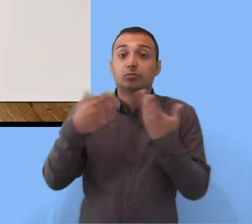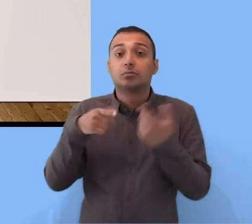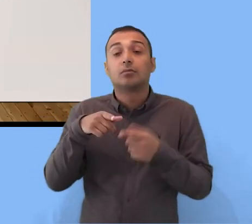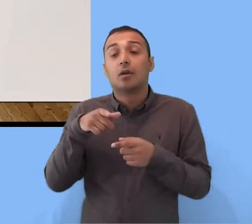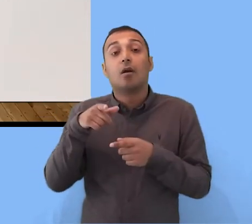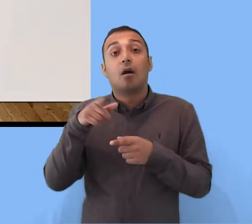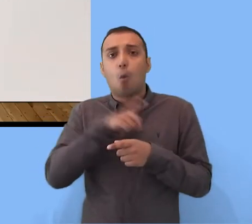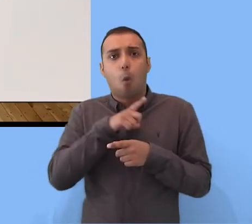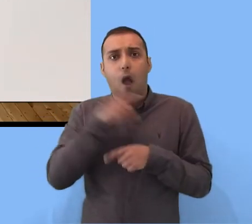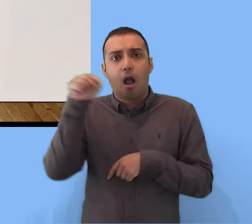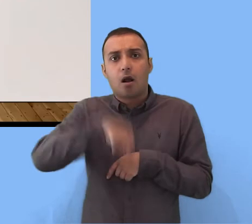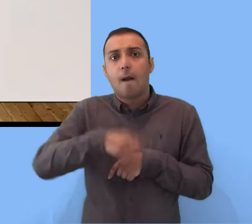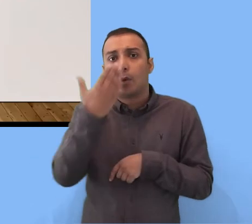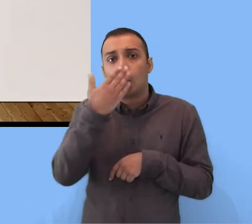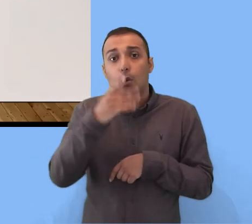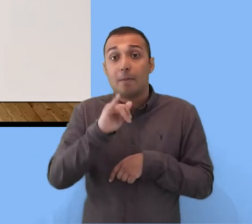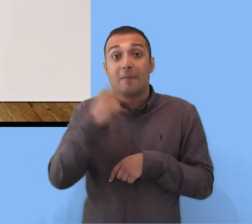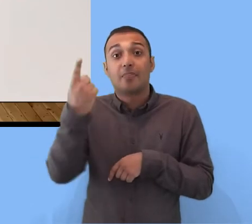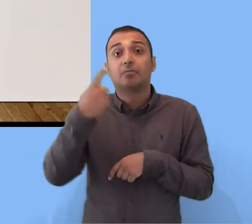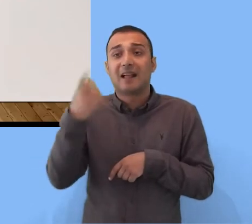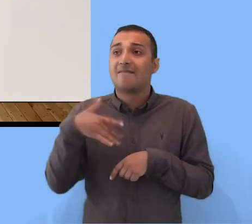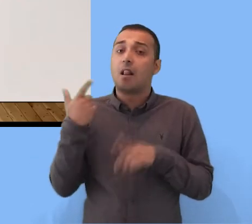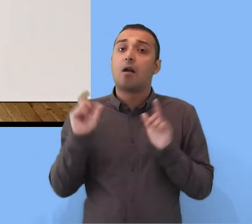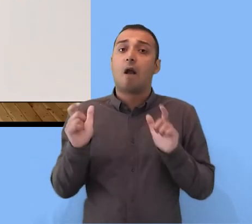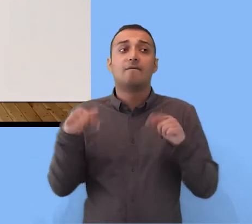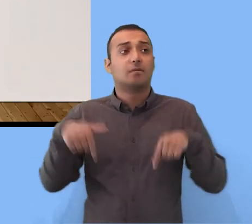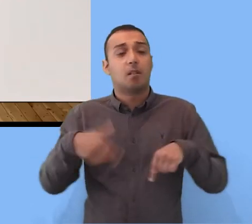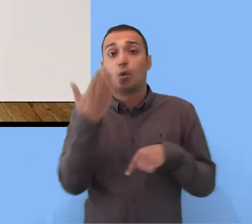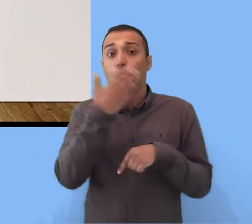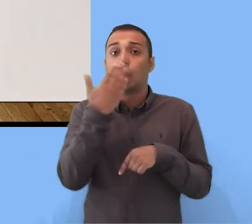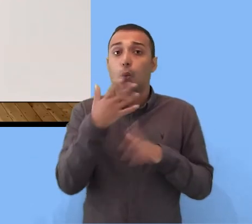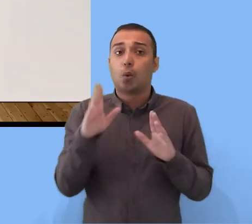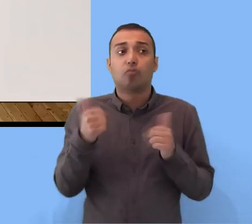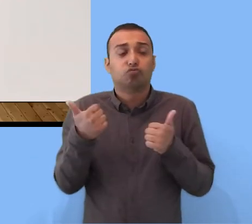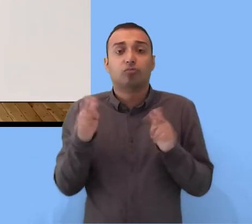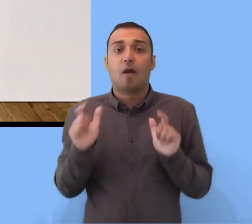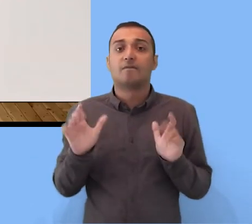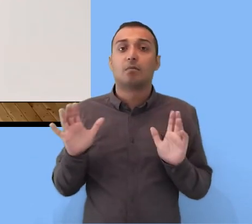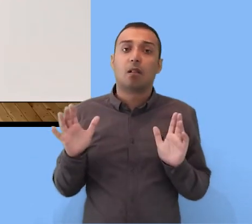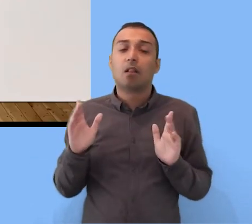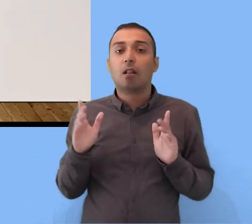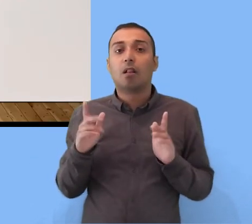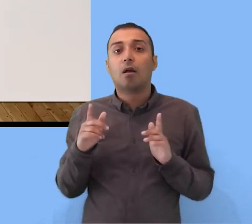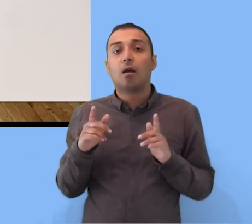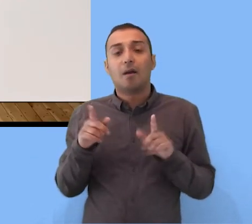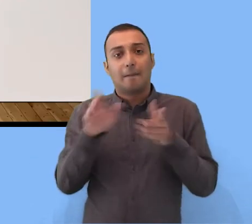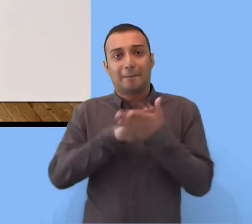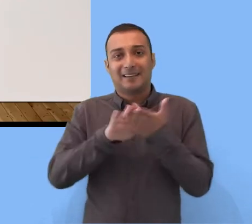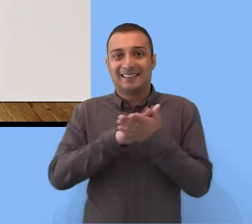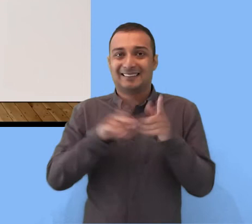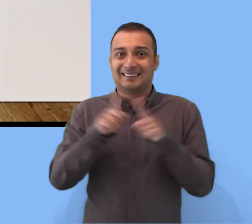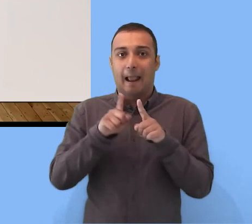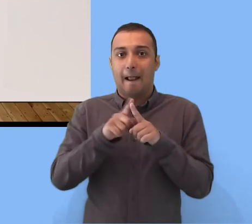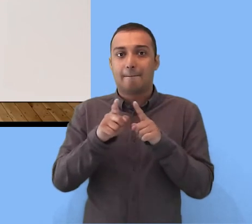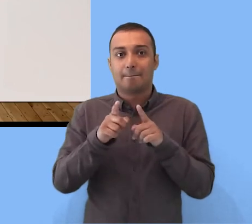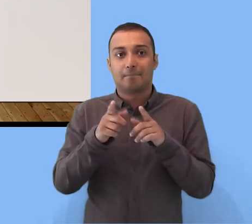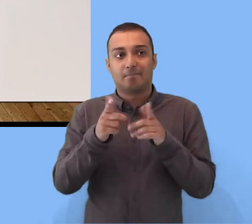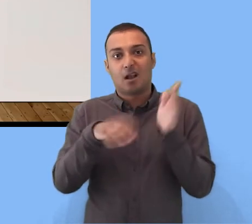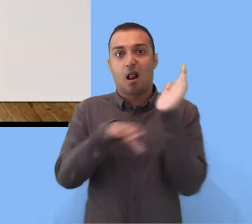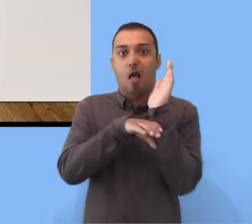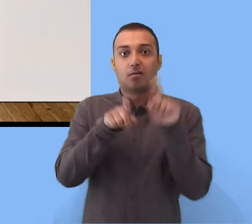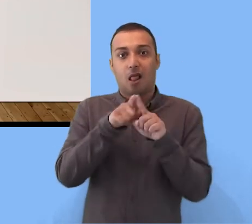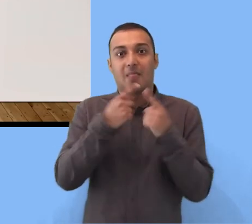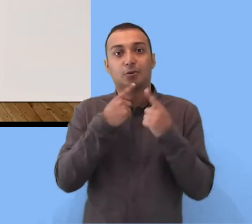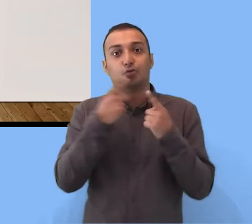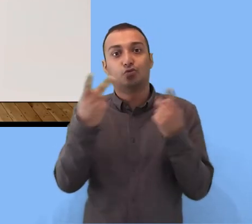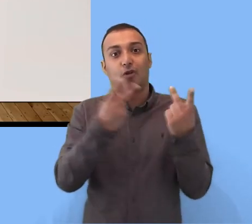everybody feels comfortable in school. For a lot of parents, school is a scary place. And Jamel's asked us to reflect on things. And